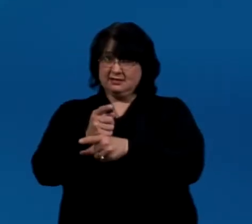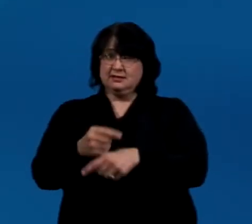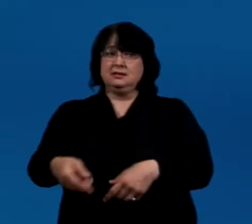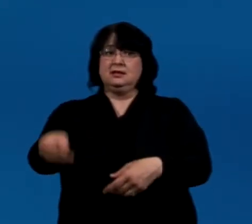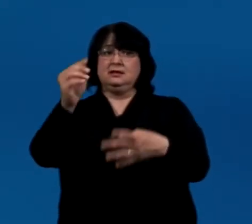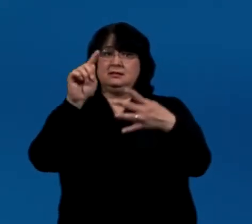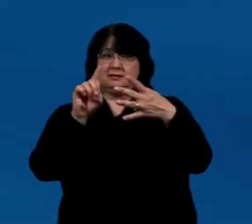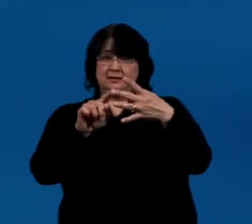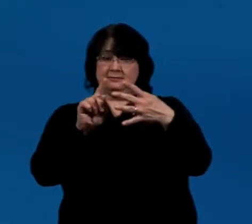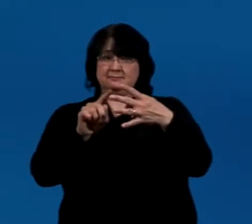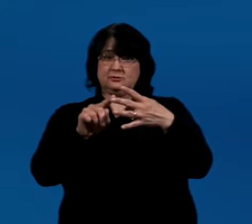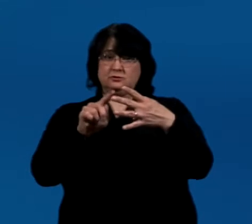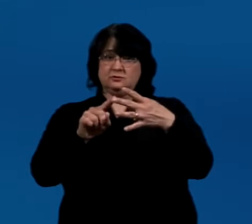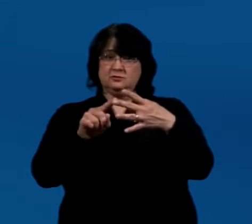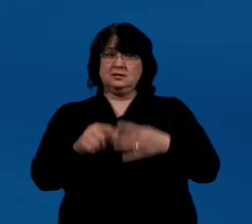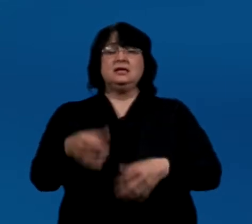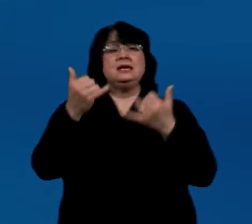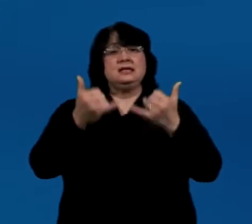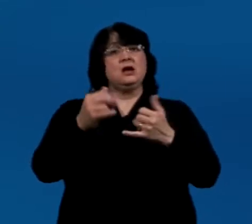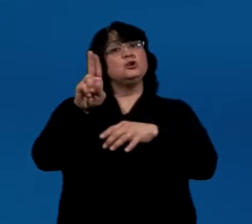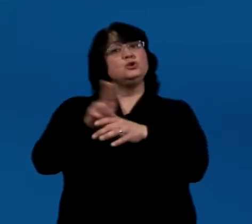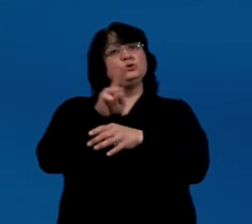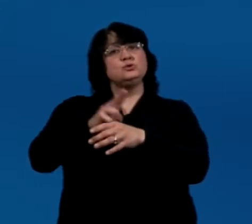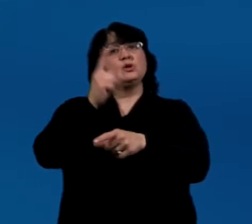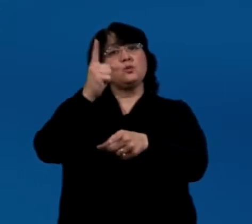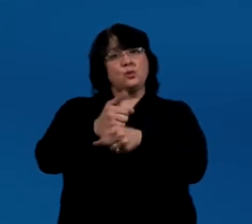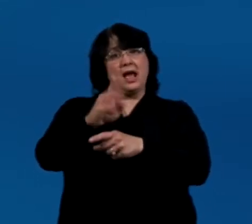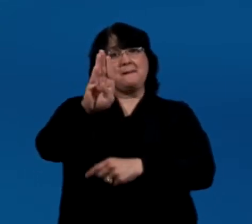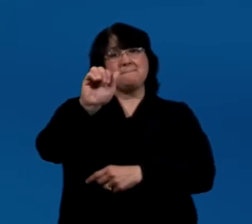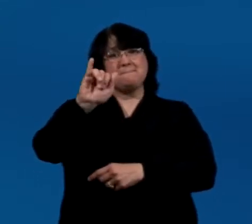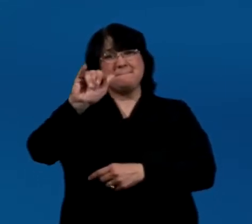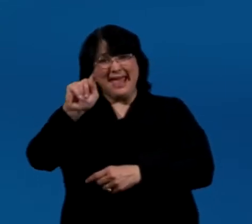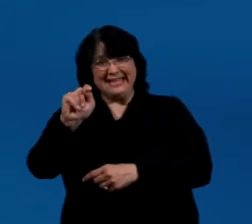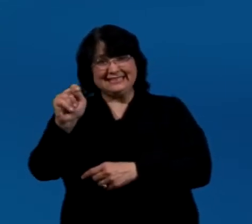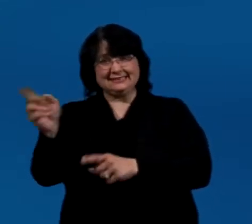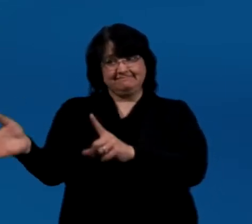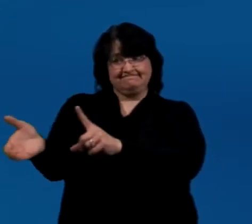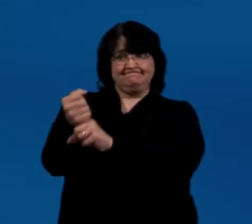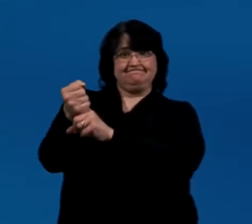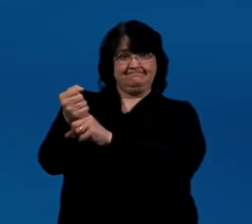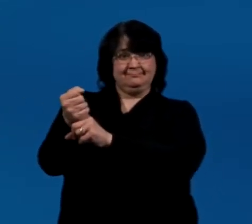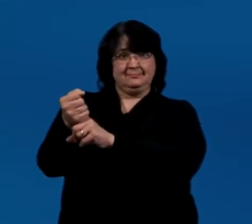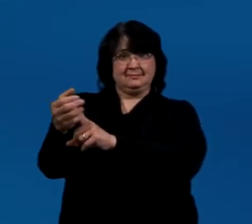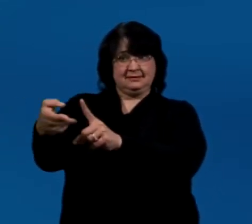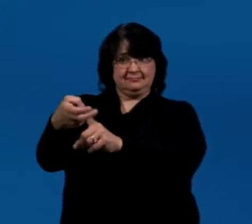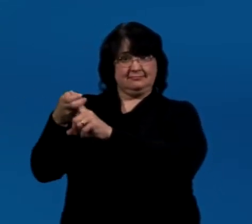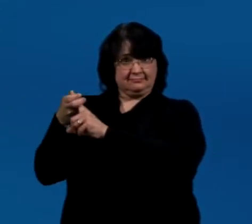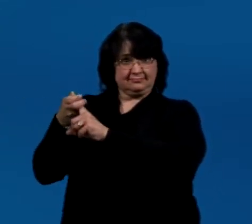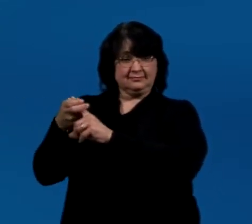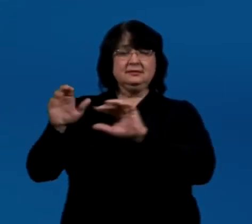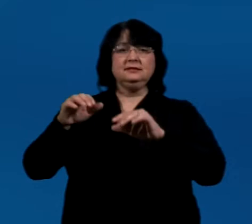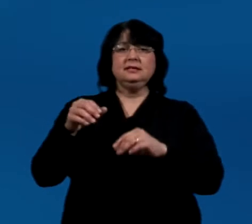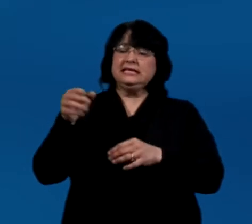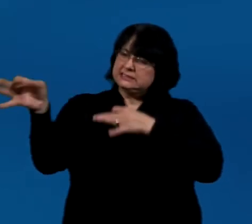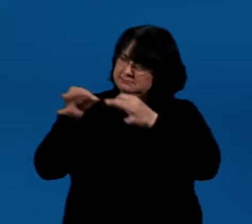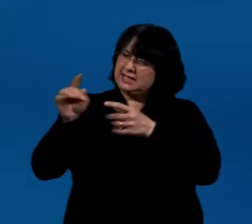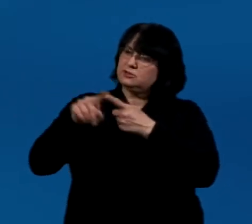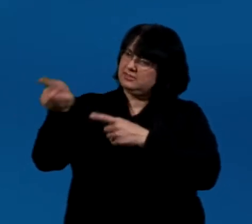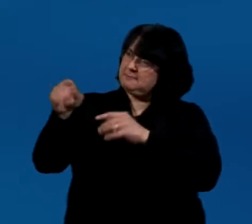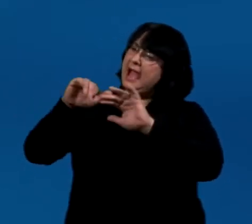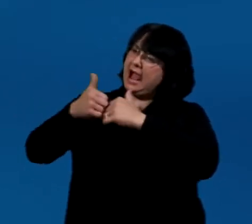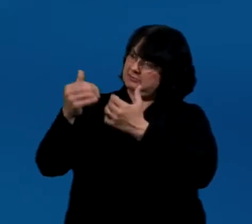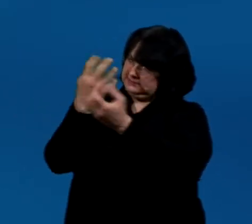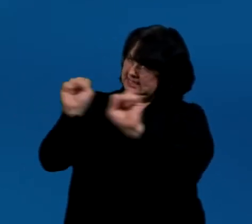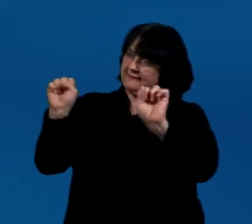the second division is use the right bait. In other words, explain to them how they can be saved.